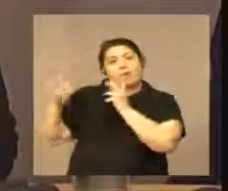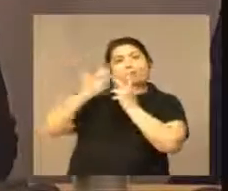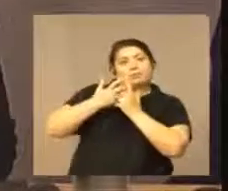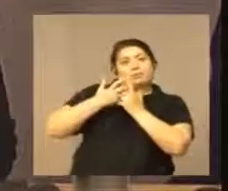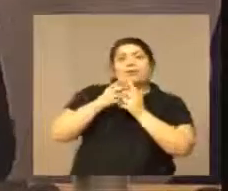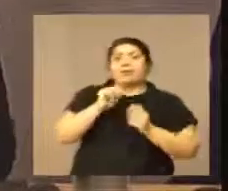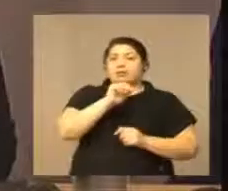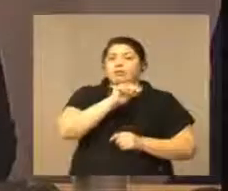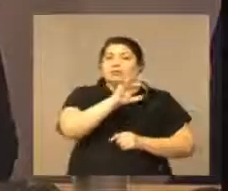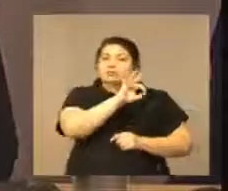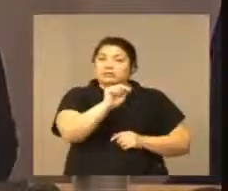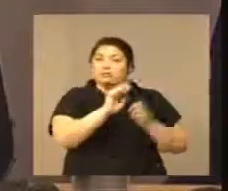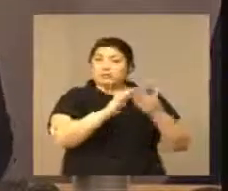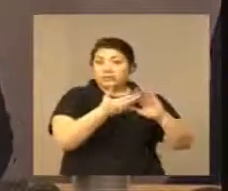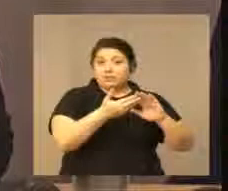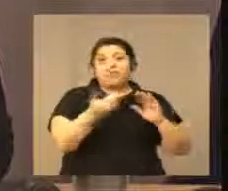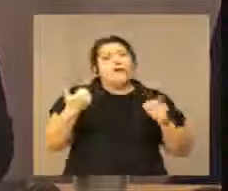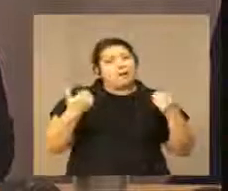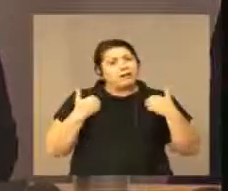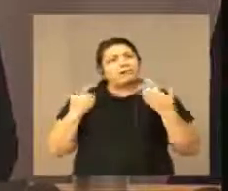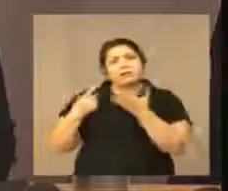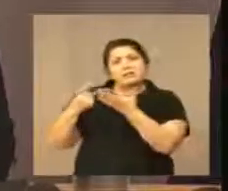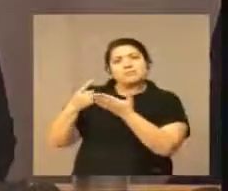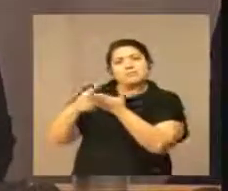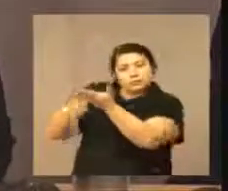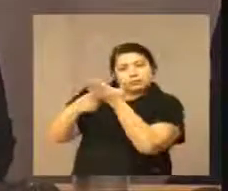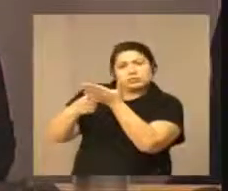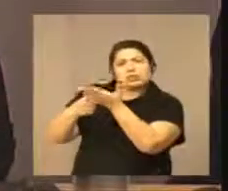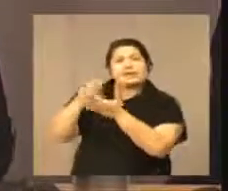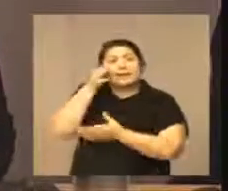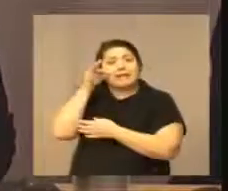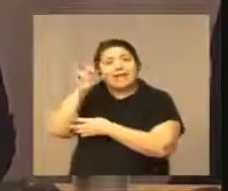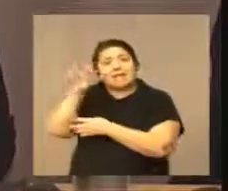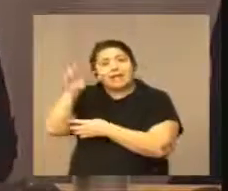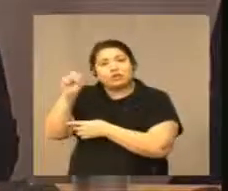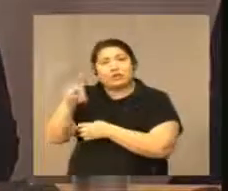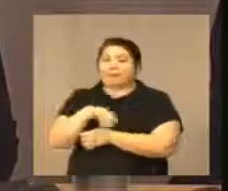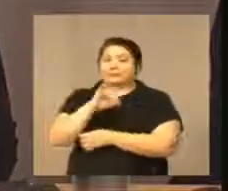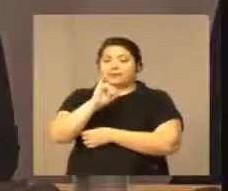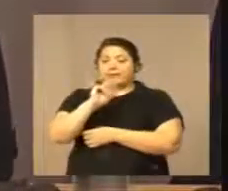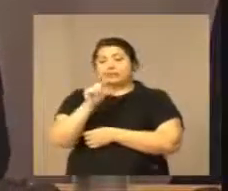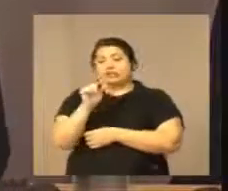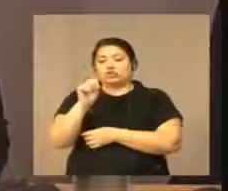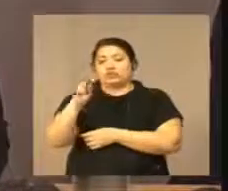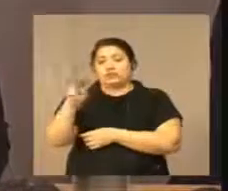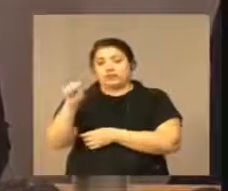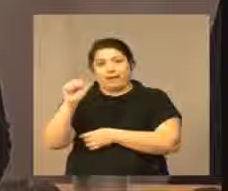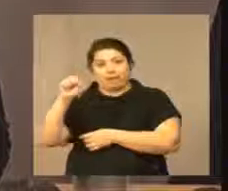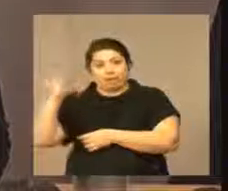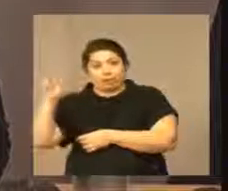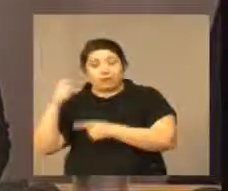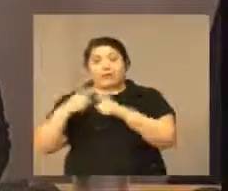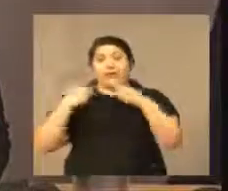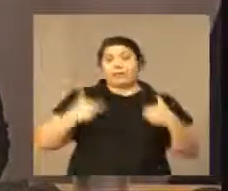you know, dialogues with Indian Affairs or Indigenous Affairs and Health, and of course you're here